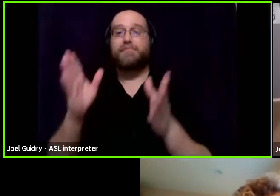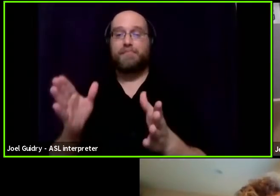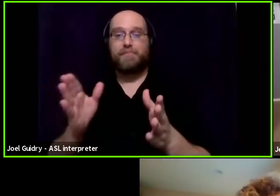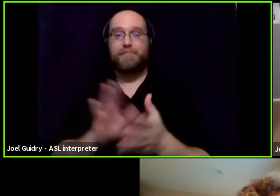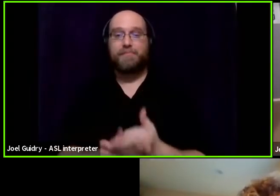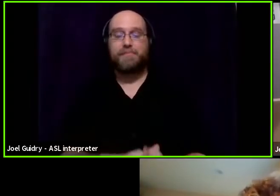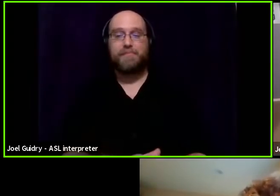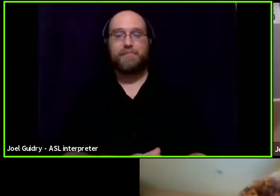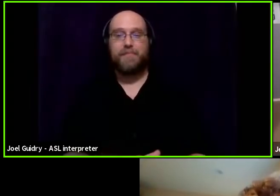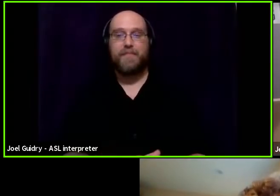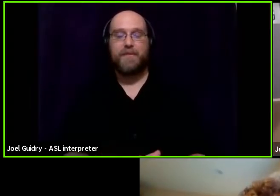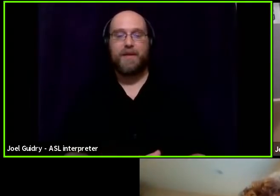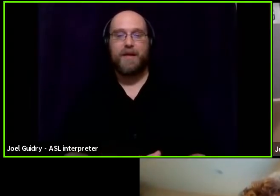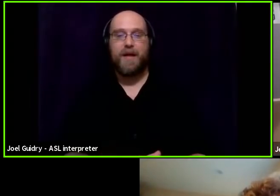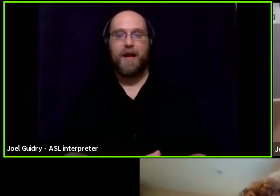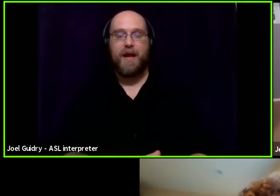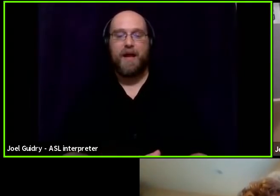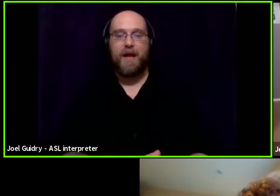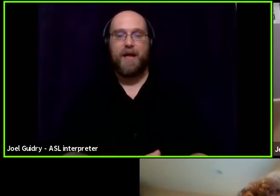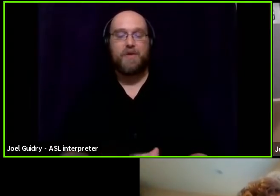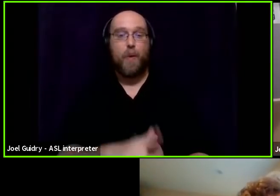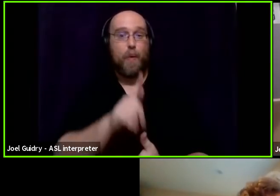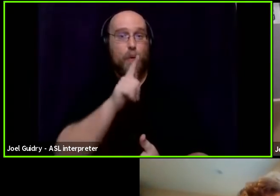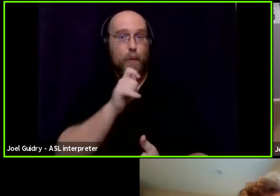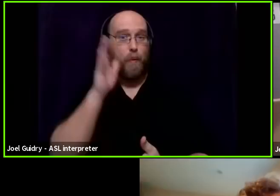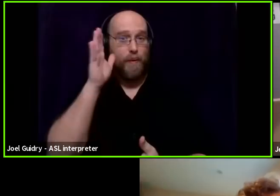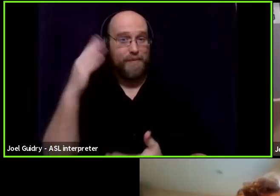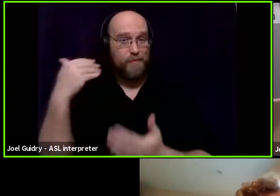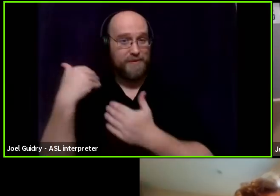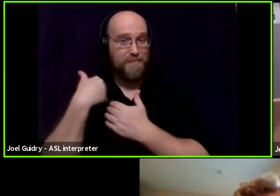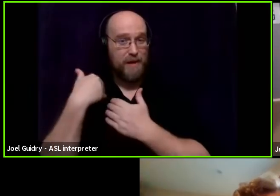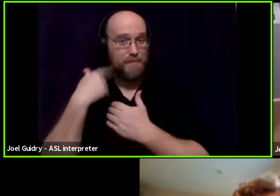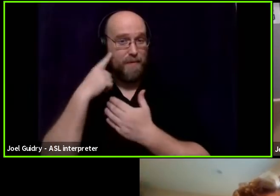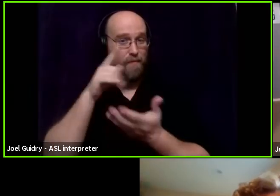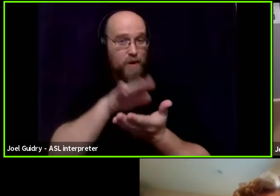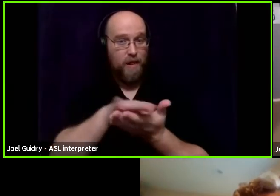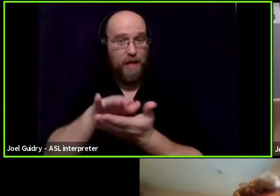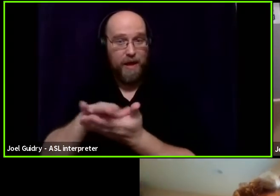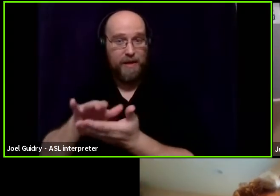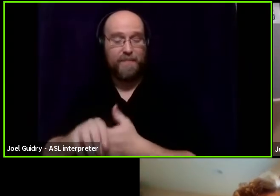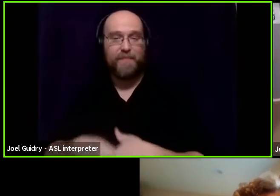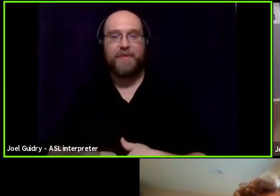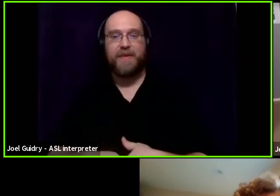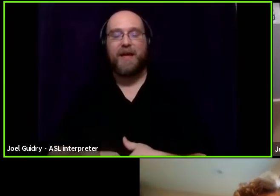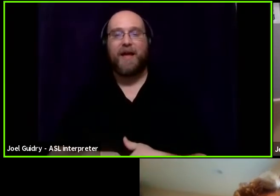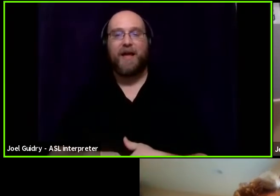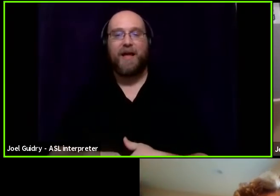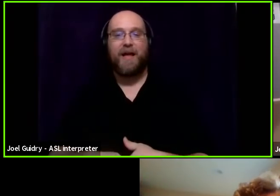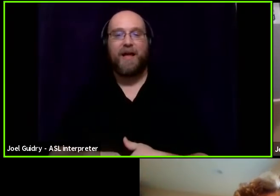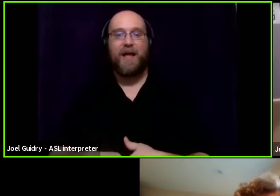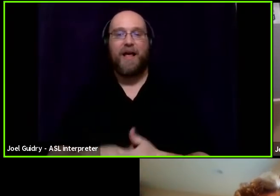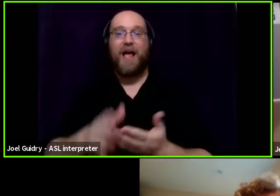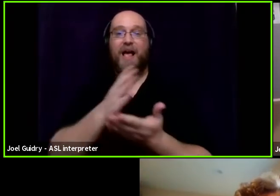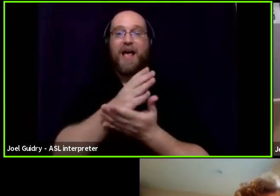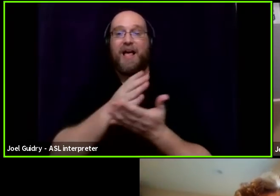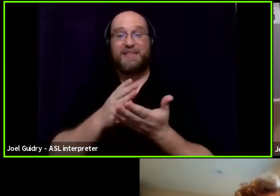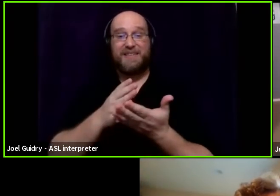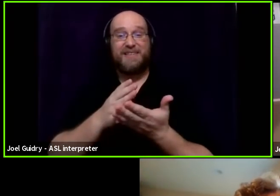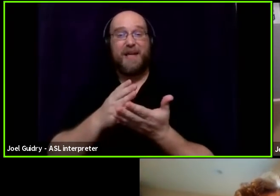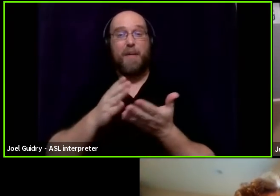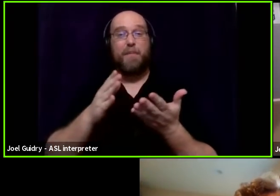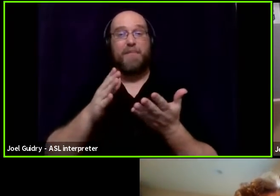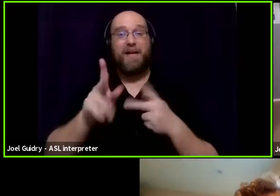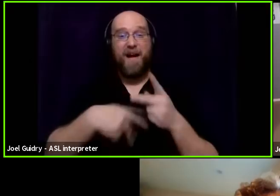be responsible for cleaning, there is certain cleaning that's going to have to be taking place all the